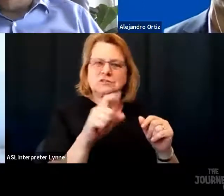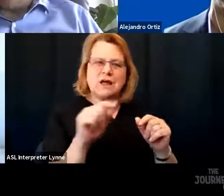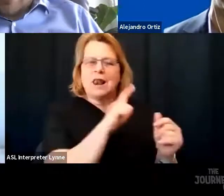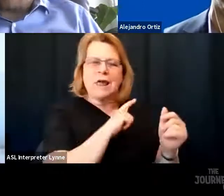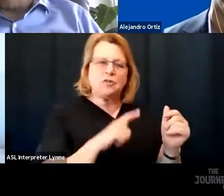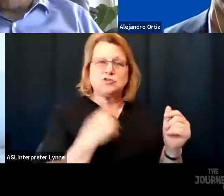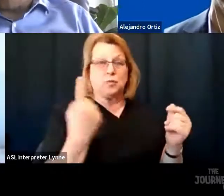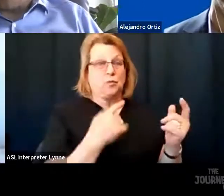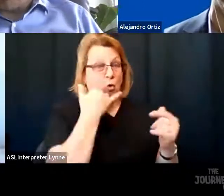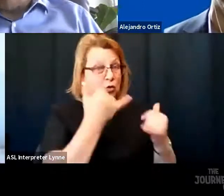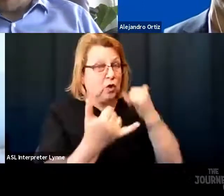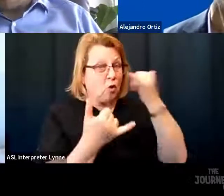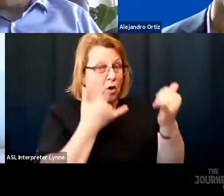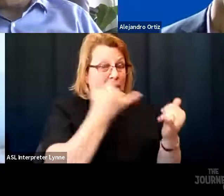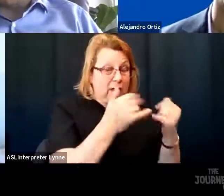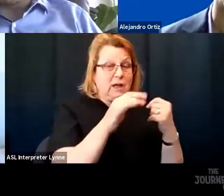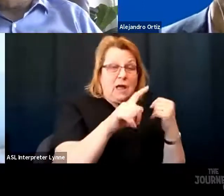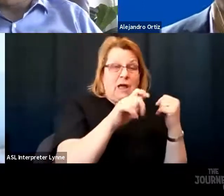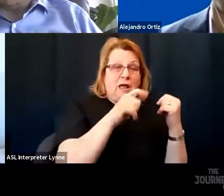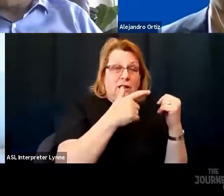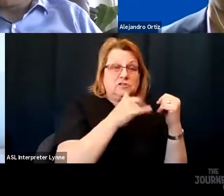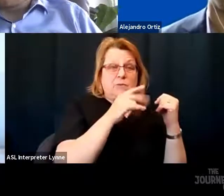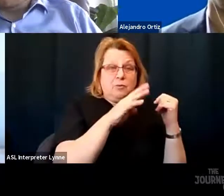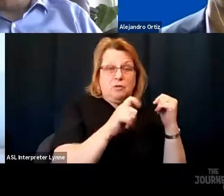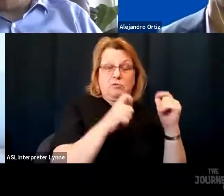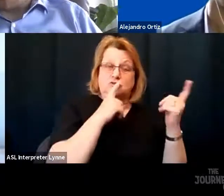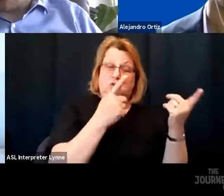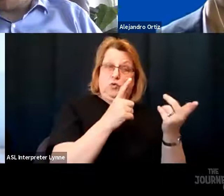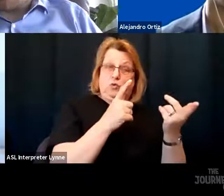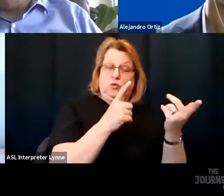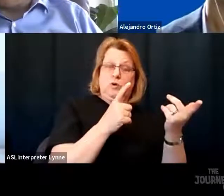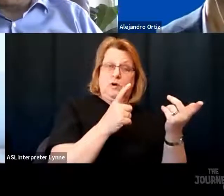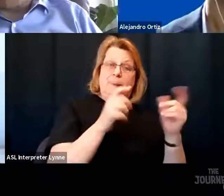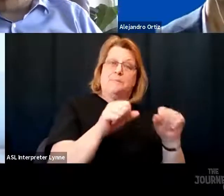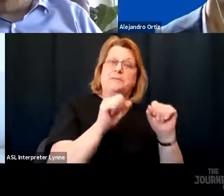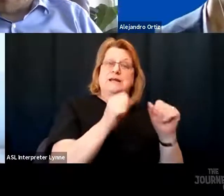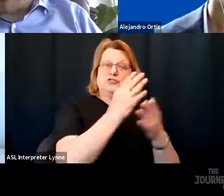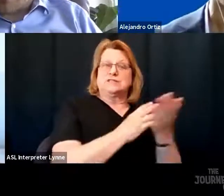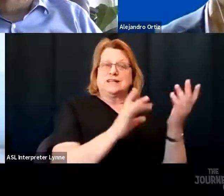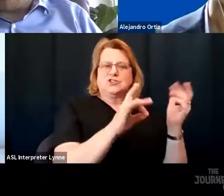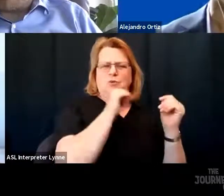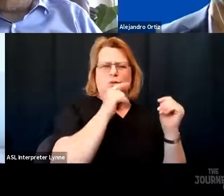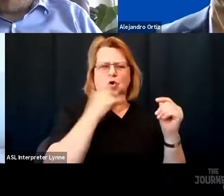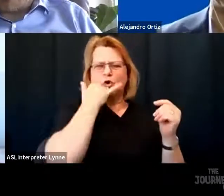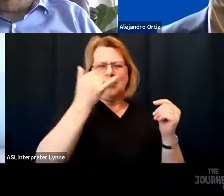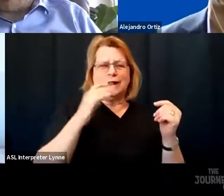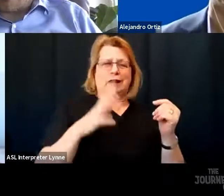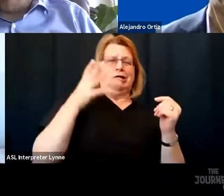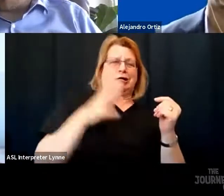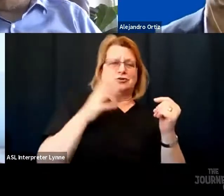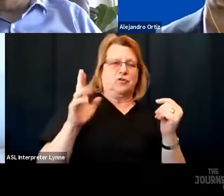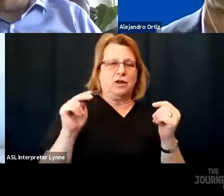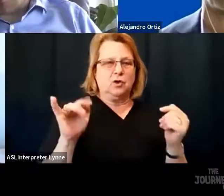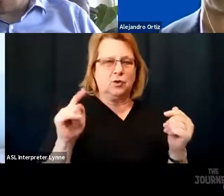are that would be eligible to a potential Section 8 tenant. So we weren't calling like luxury units, right? For, you know,